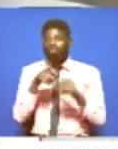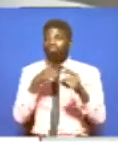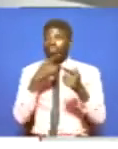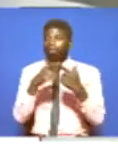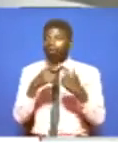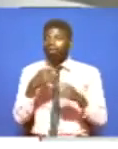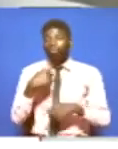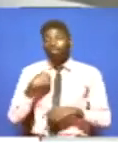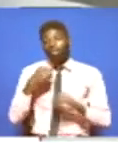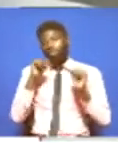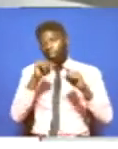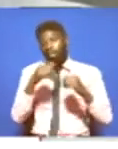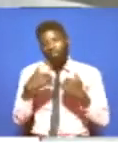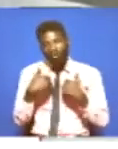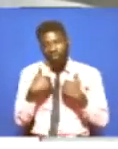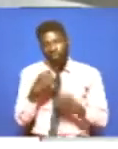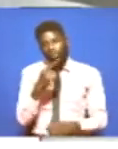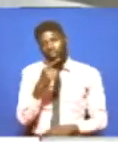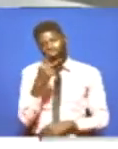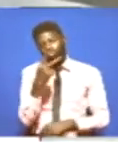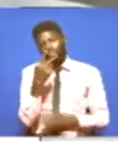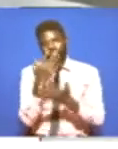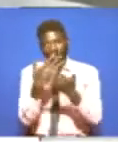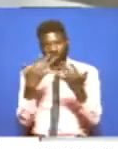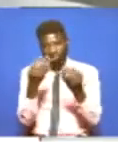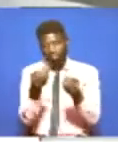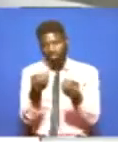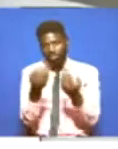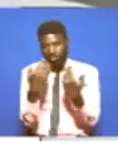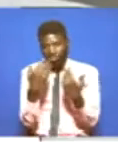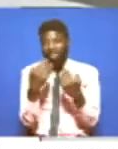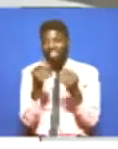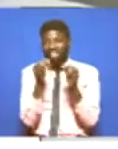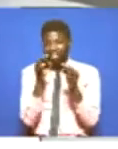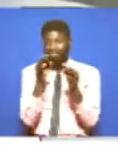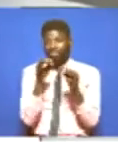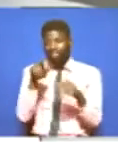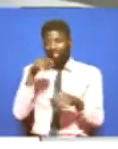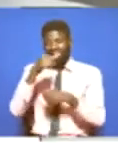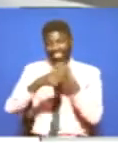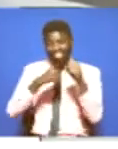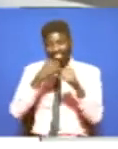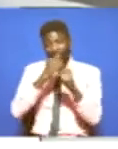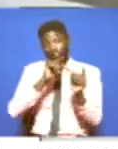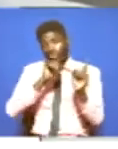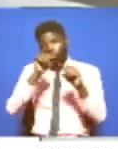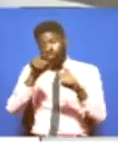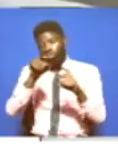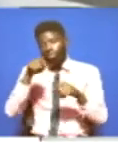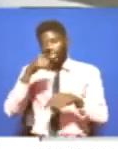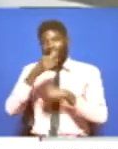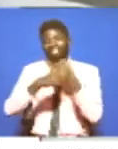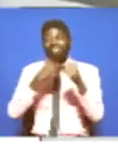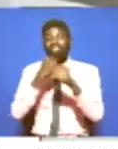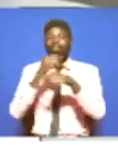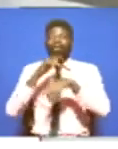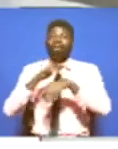or two items from you. Particularly if you are going this year or next year early, maybe I could